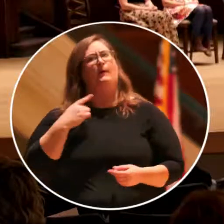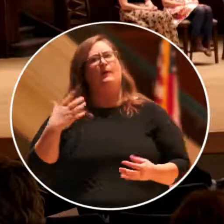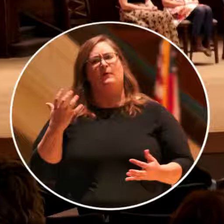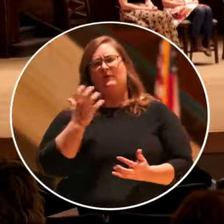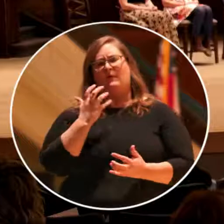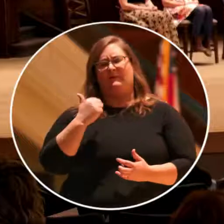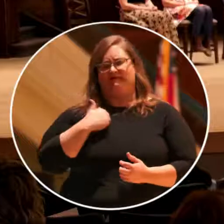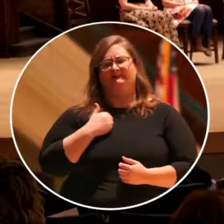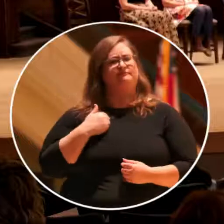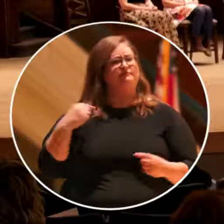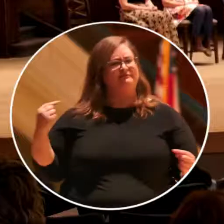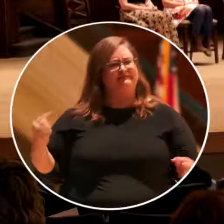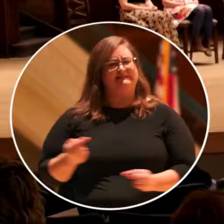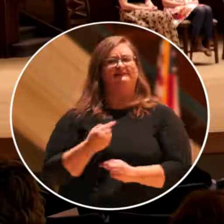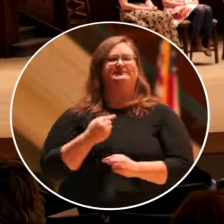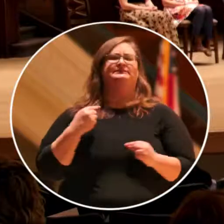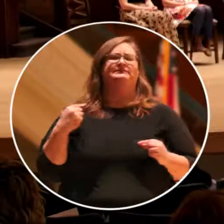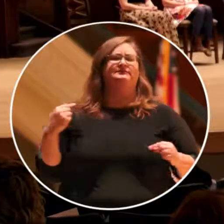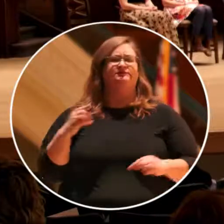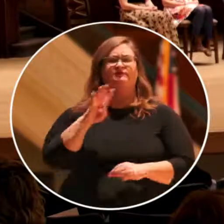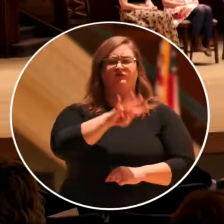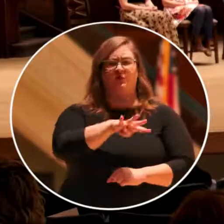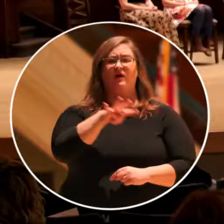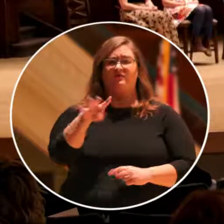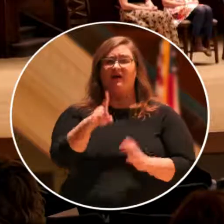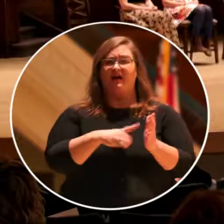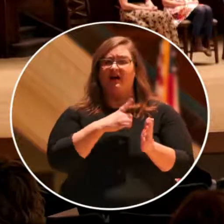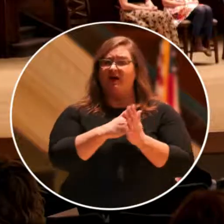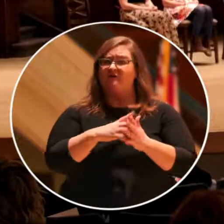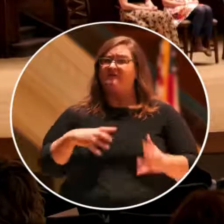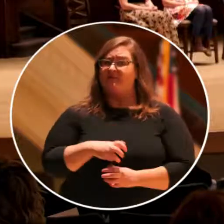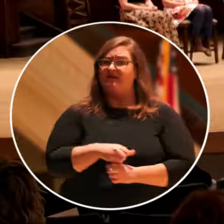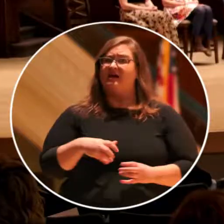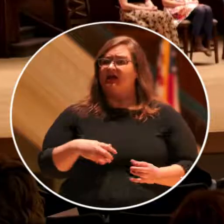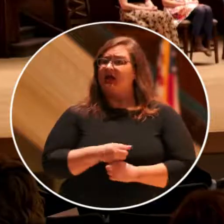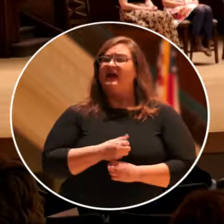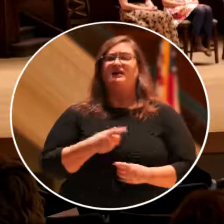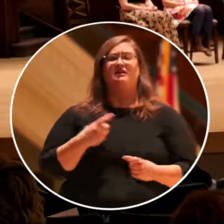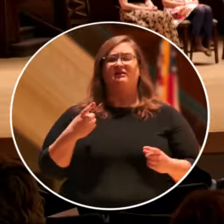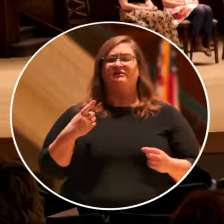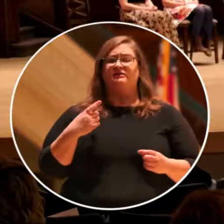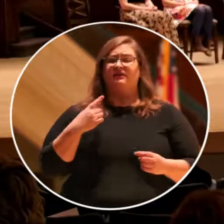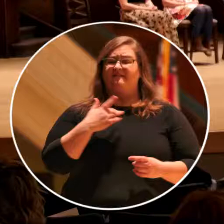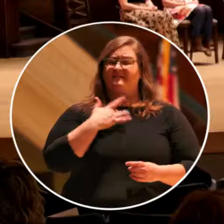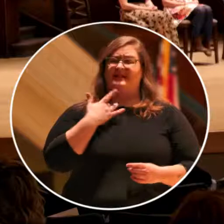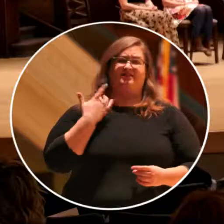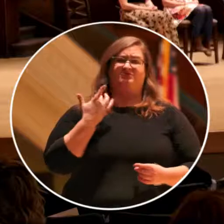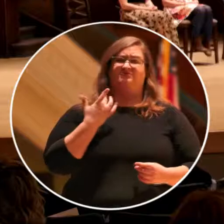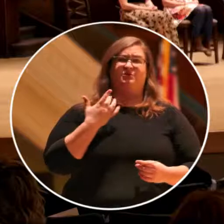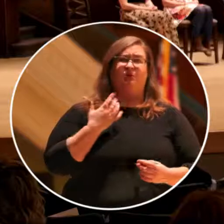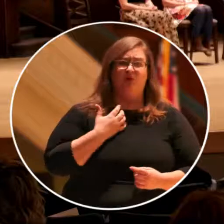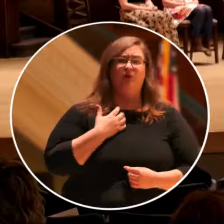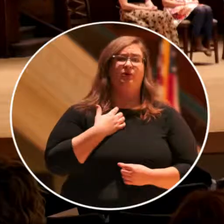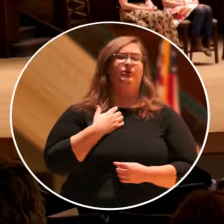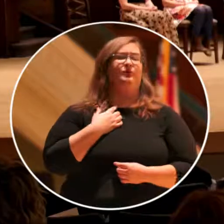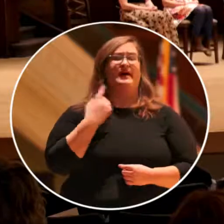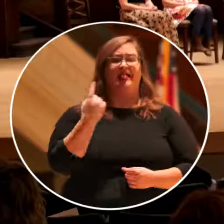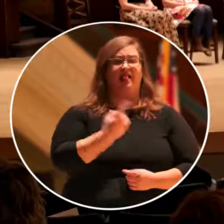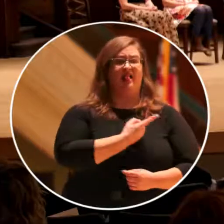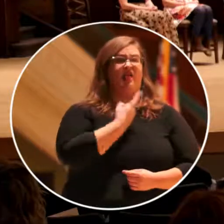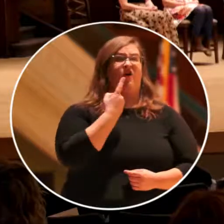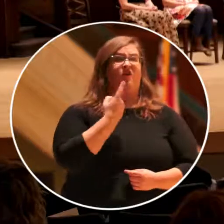44 hours of labor and just couldn't get out of bed to even go to the bathroom, we were alone. Just